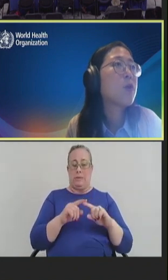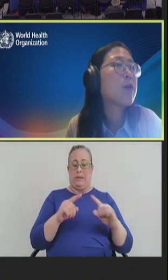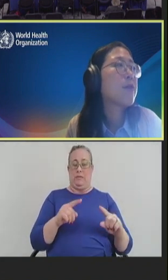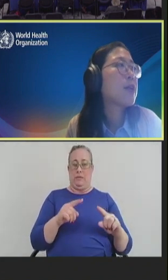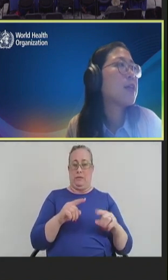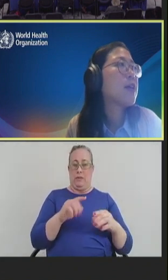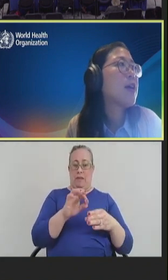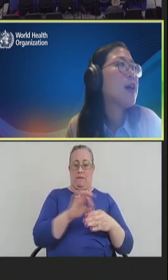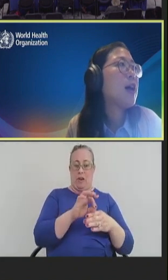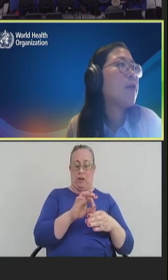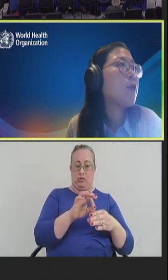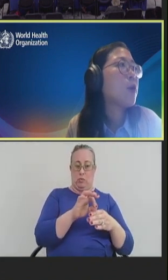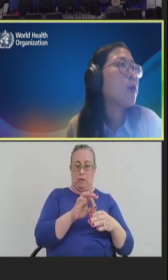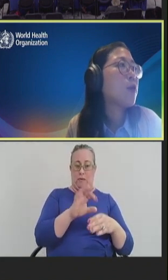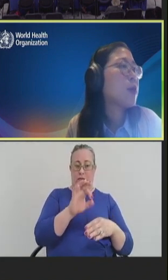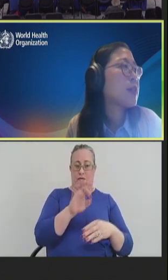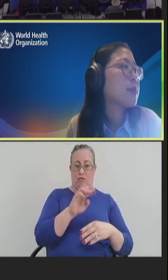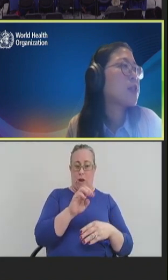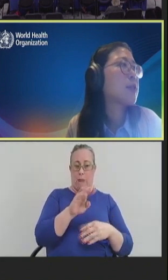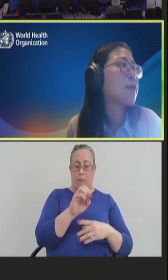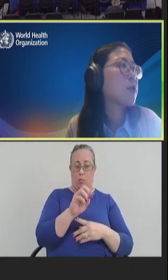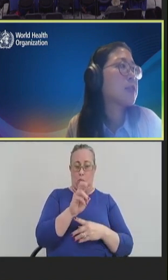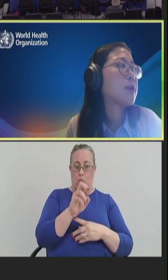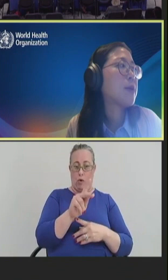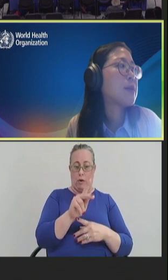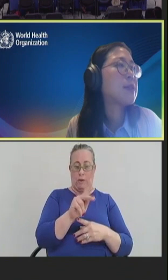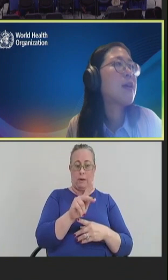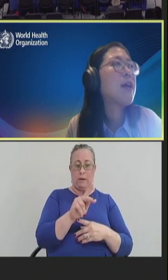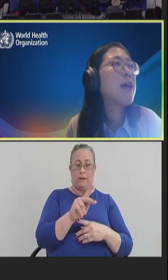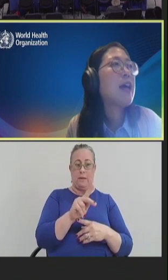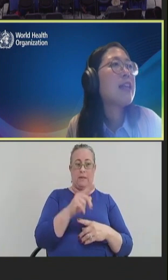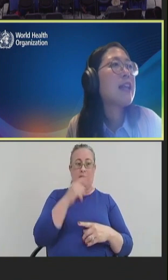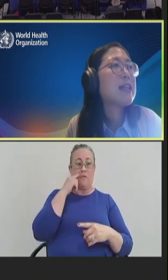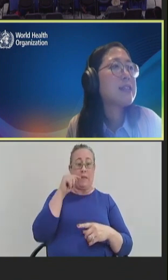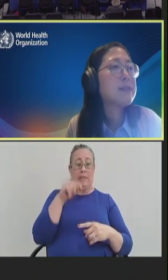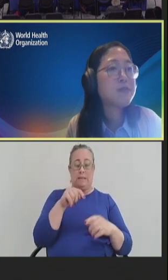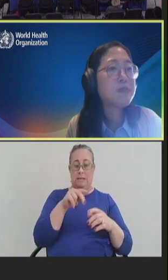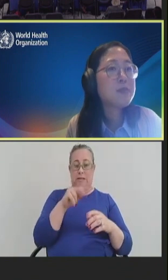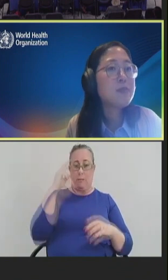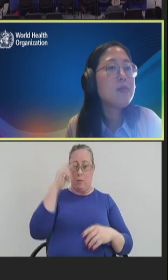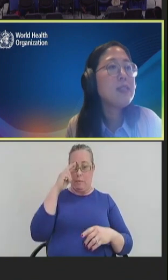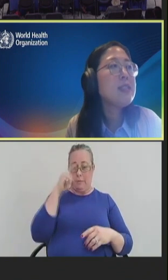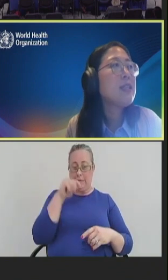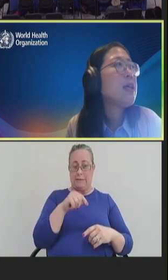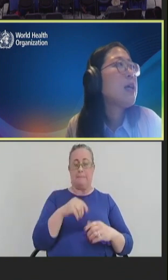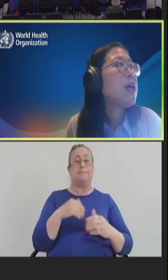functional form are fitted for especially for this purpose. And next.